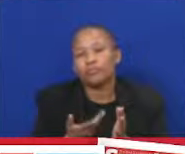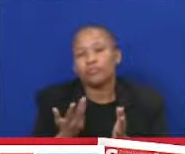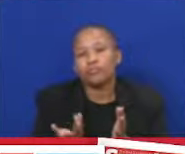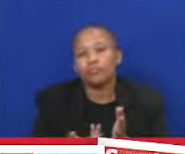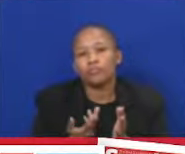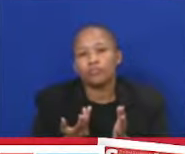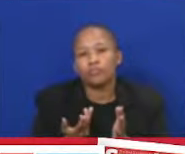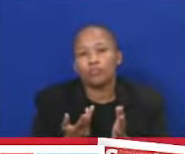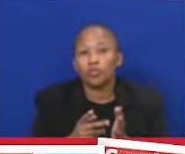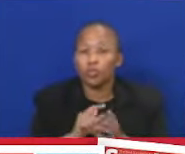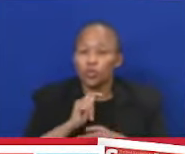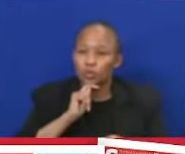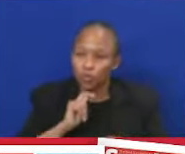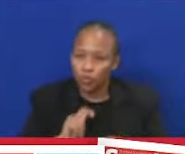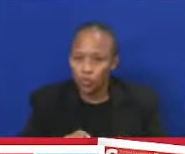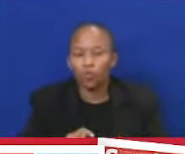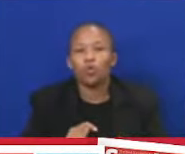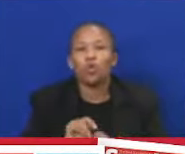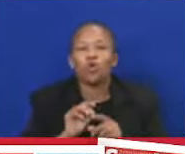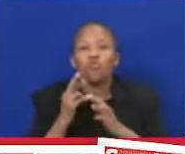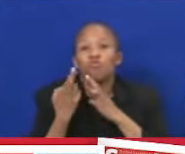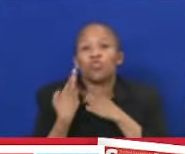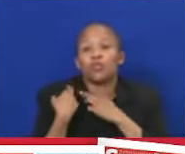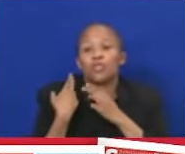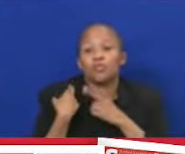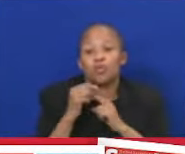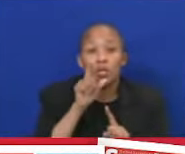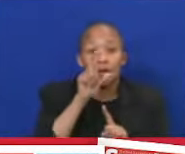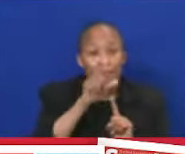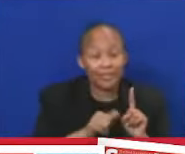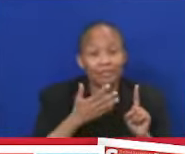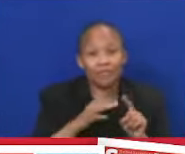the responsible person of the company.